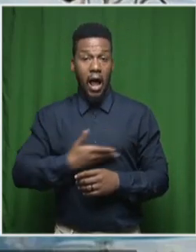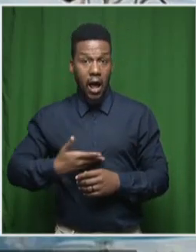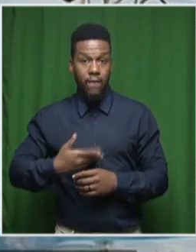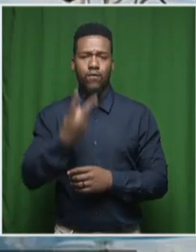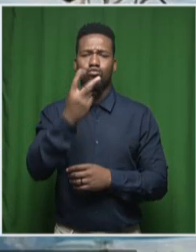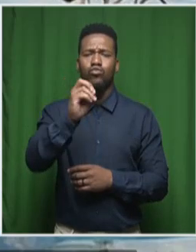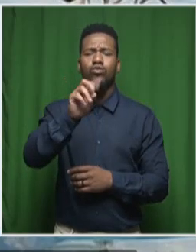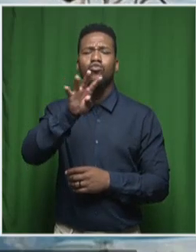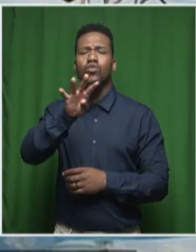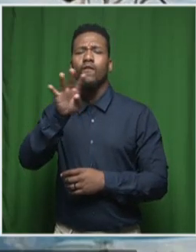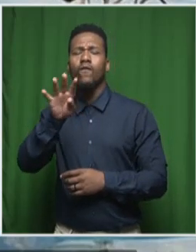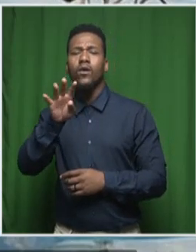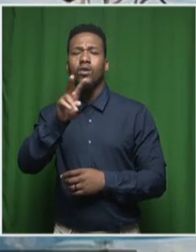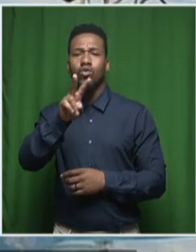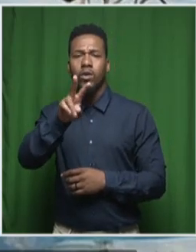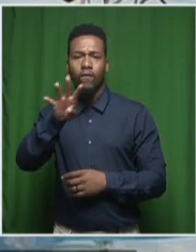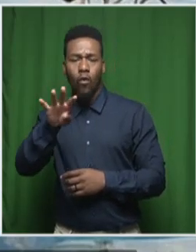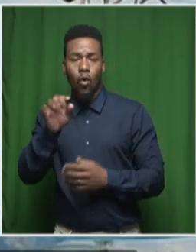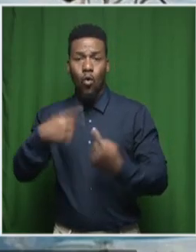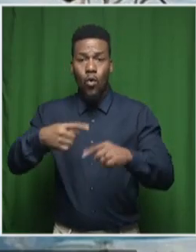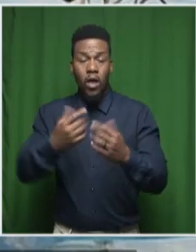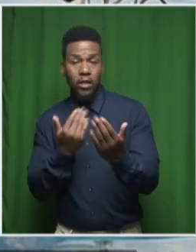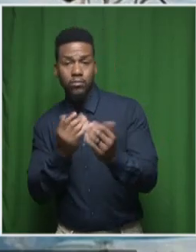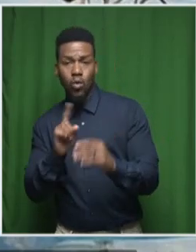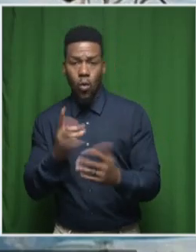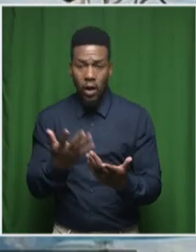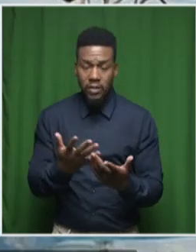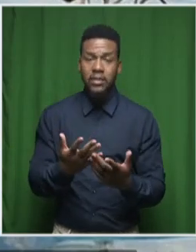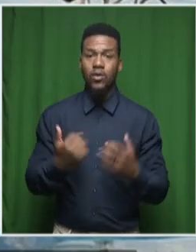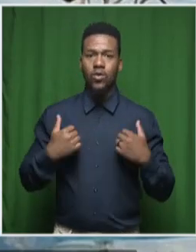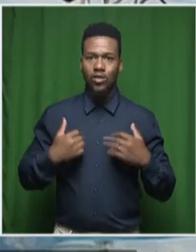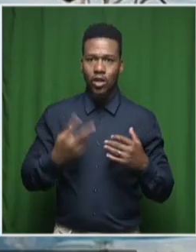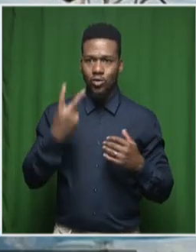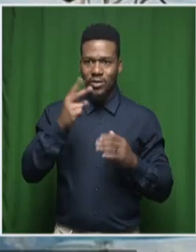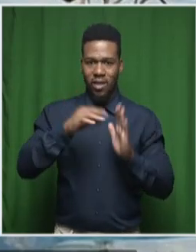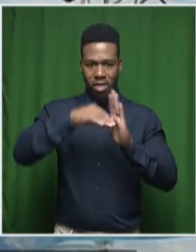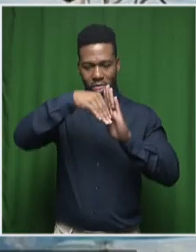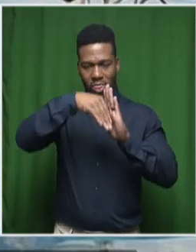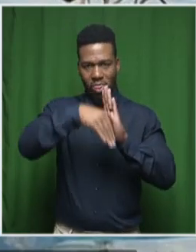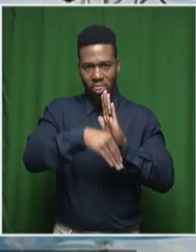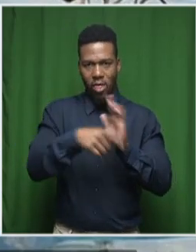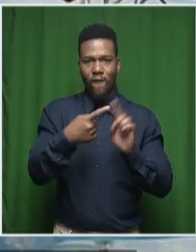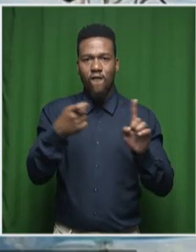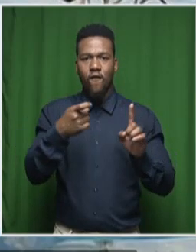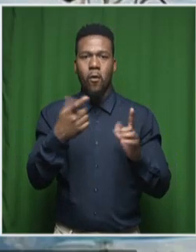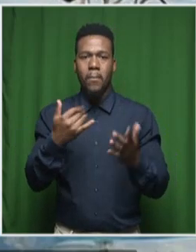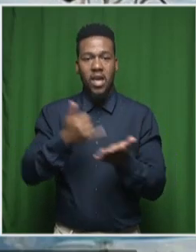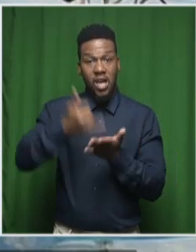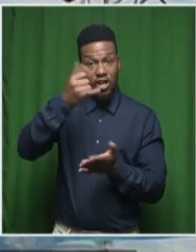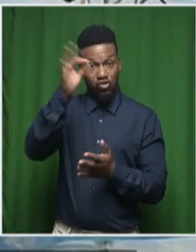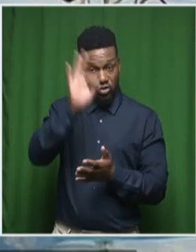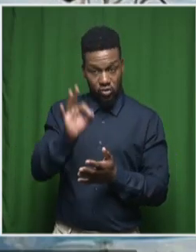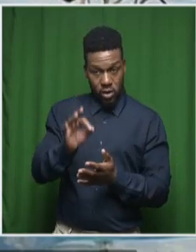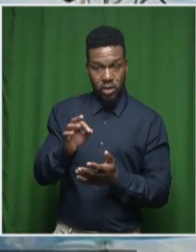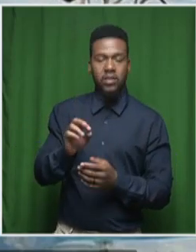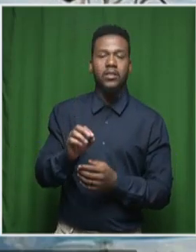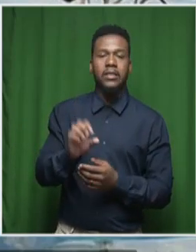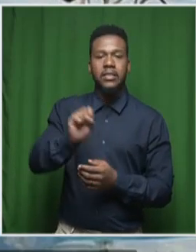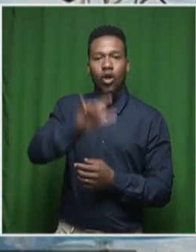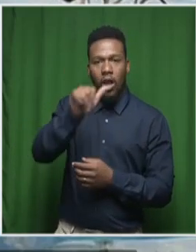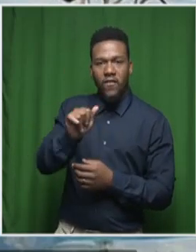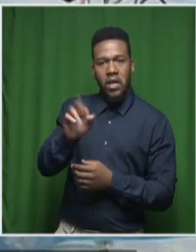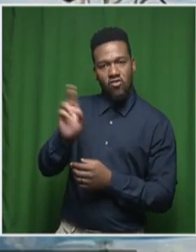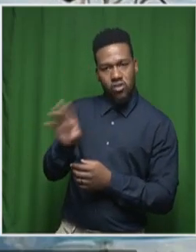an expectation that we will start to see a decline in terms of interest rates from the South African Reserve Bank. This, of course, we